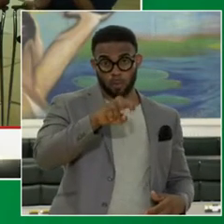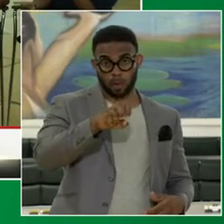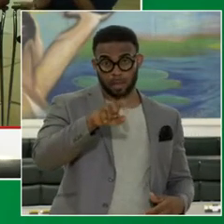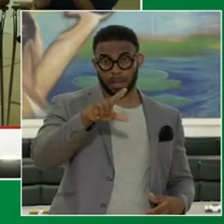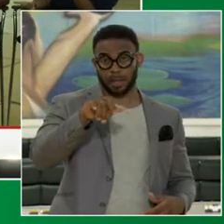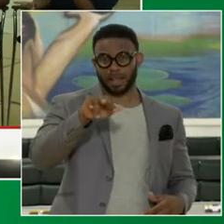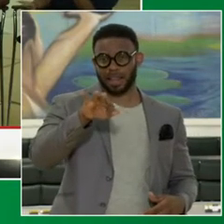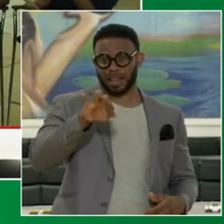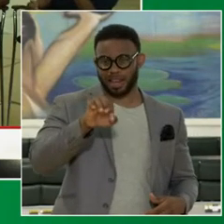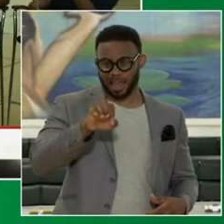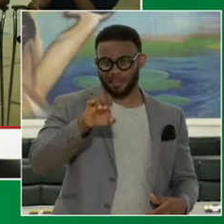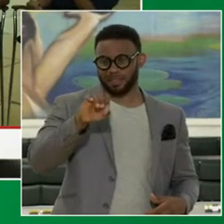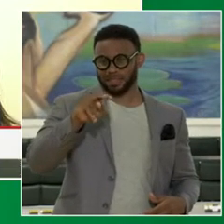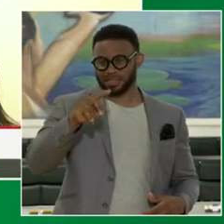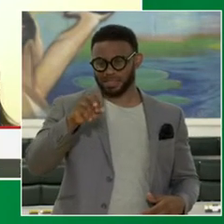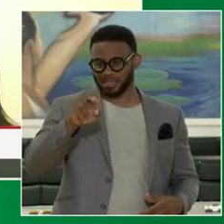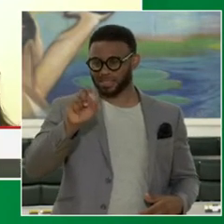think is